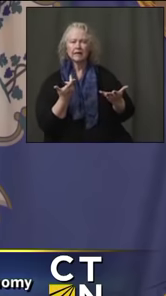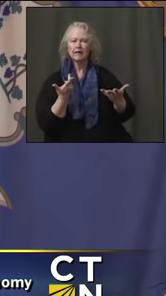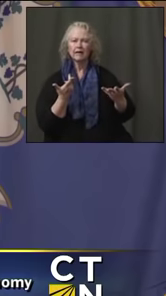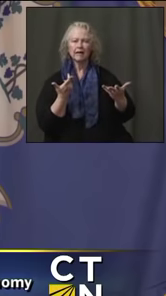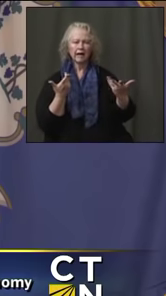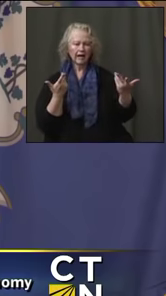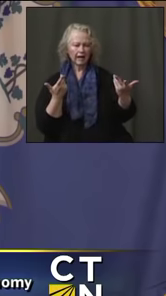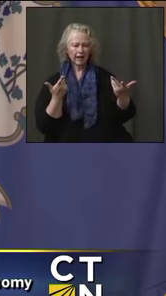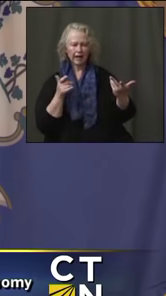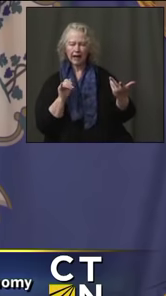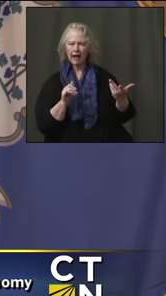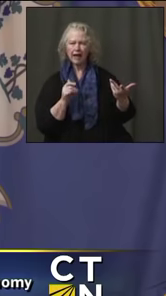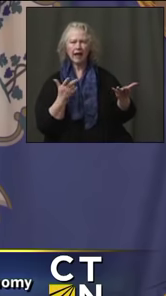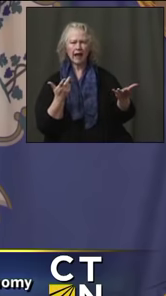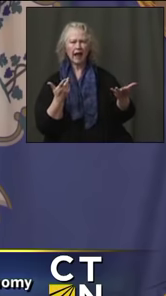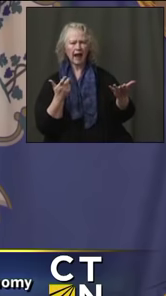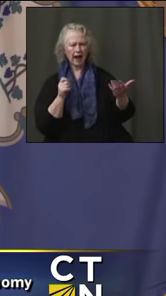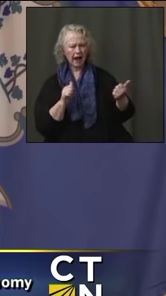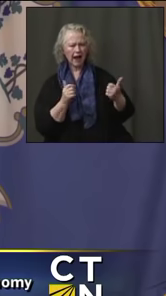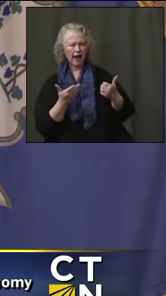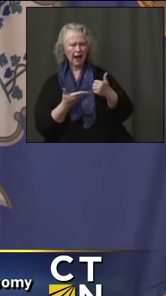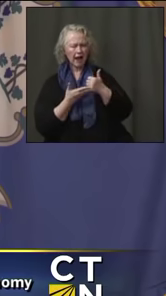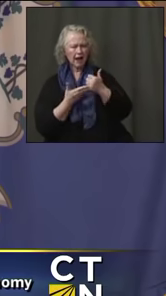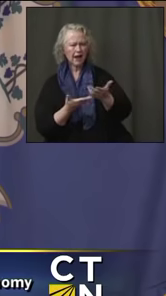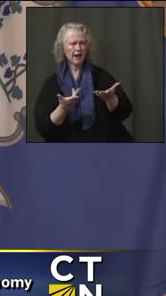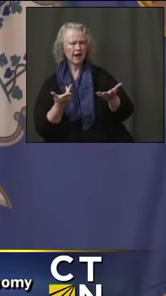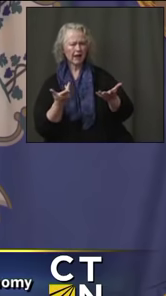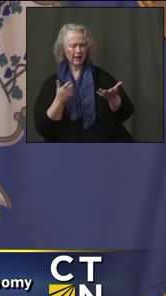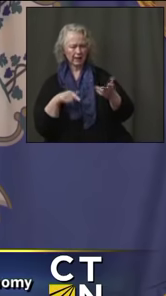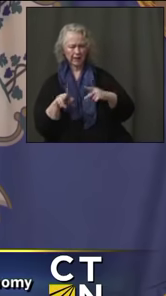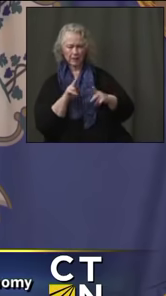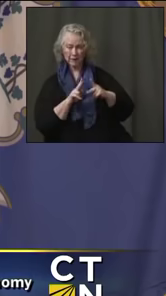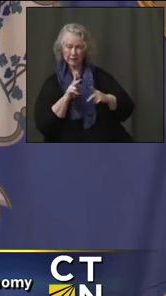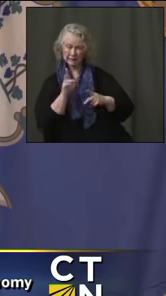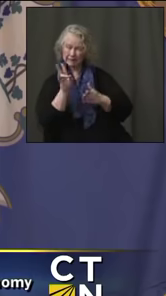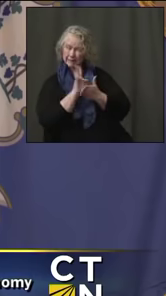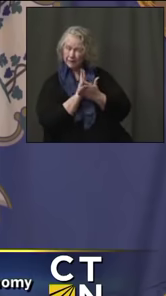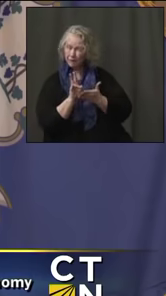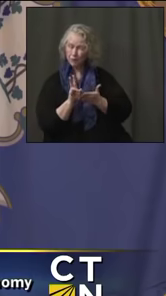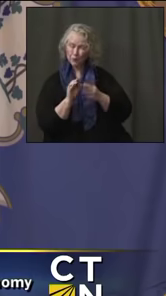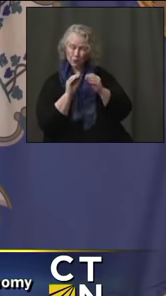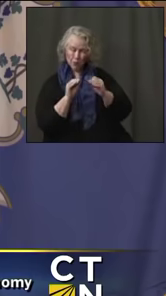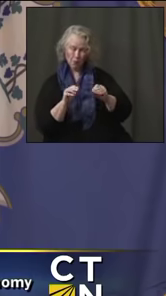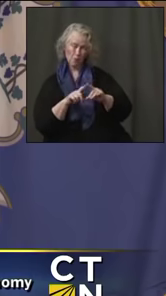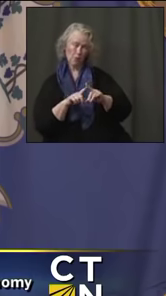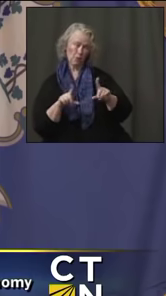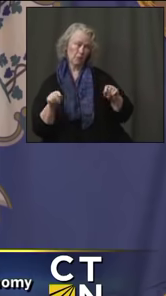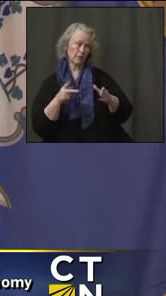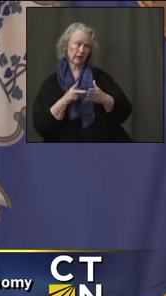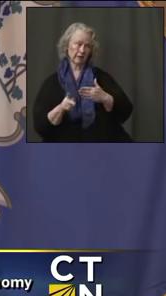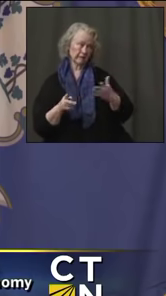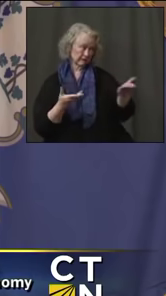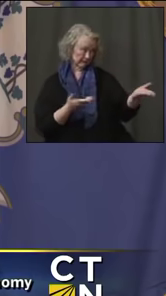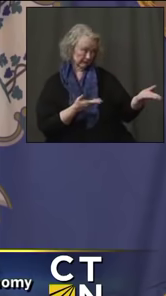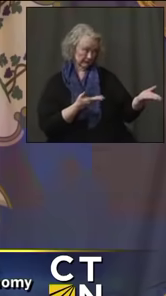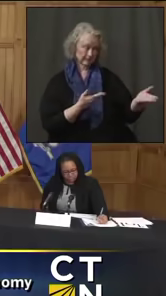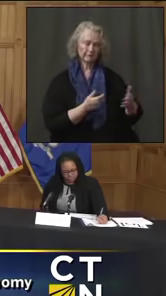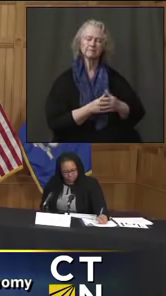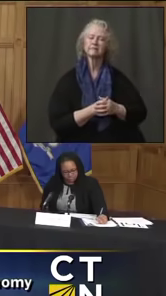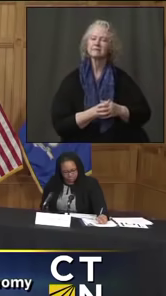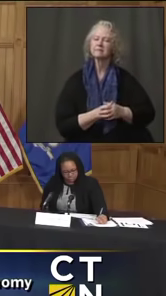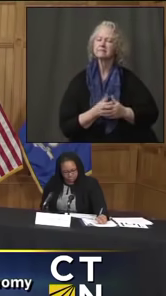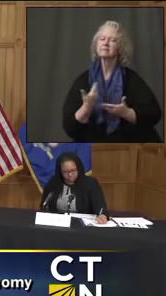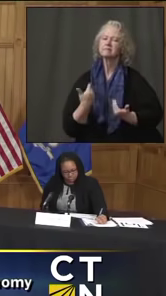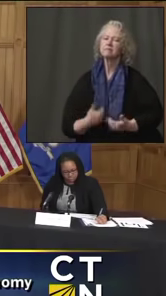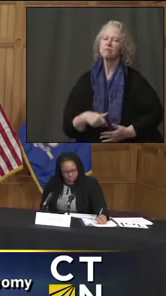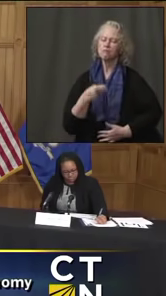to call them back. So I trust those who are now going 7 weeks without a paycheck. Do you want to start with that? Yeah. Paul